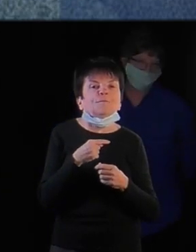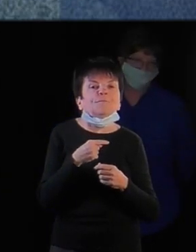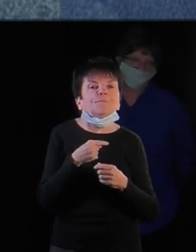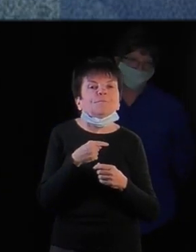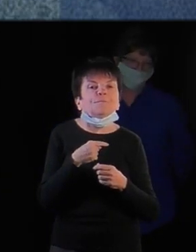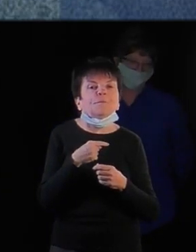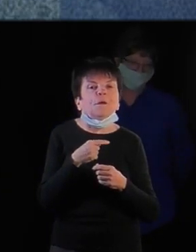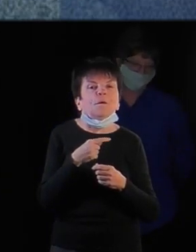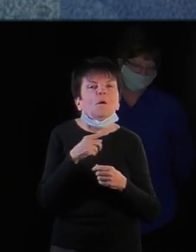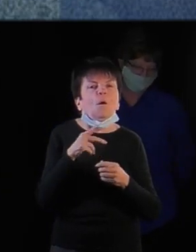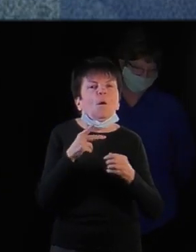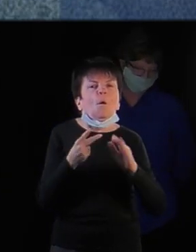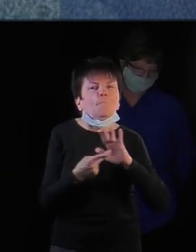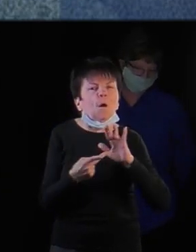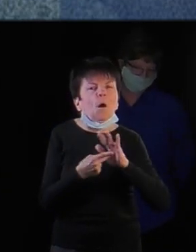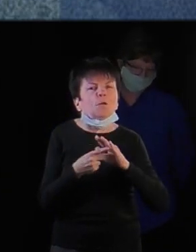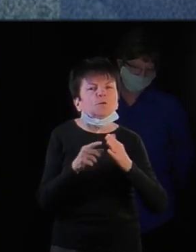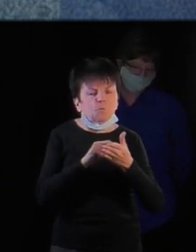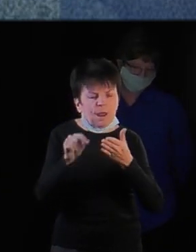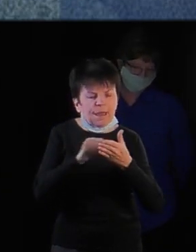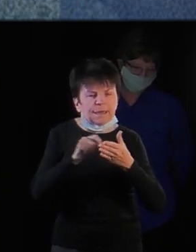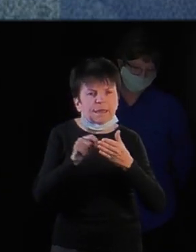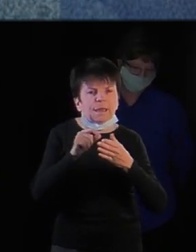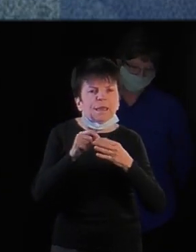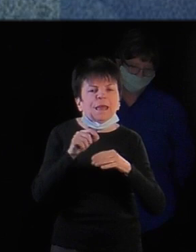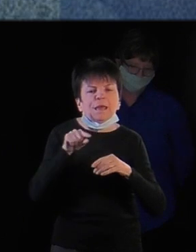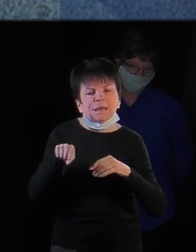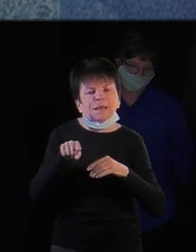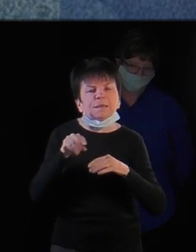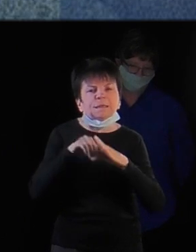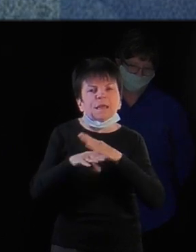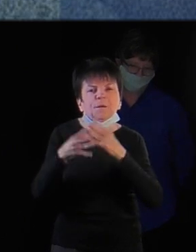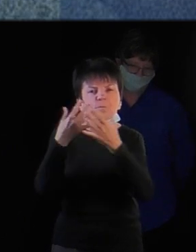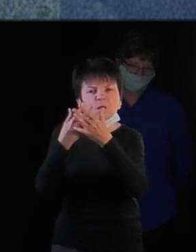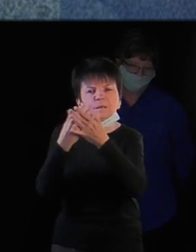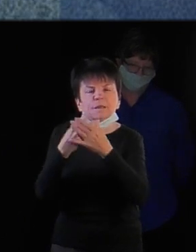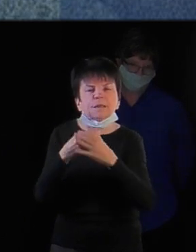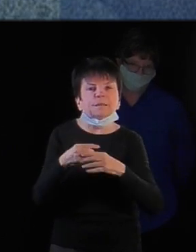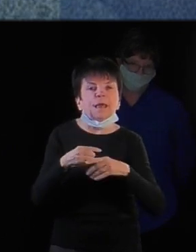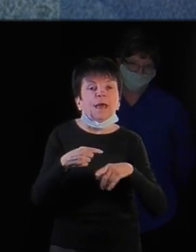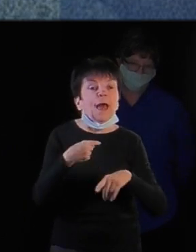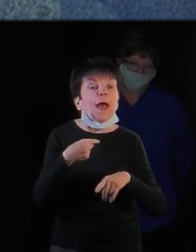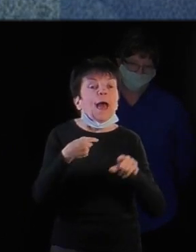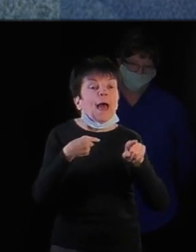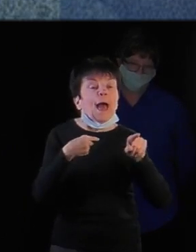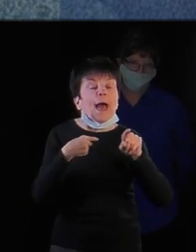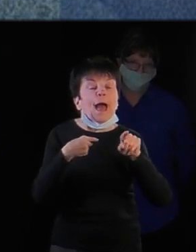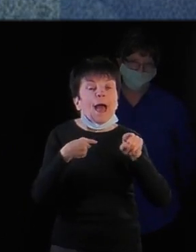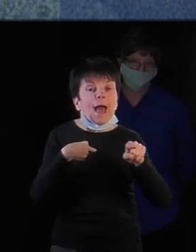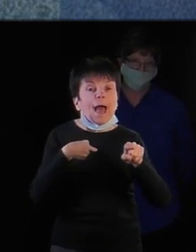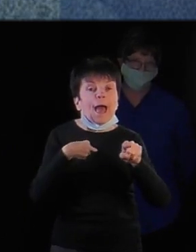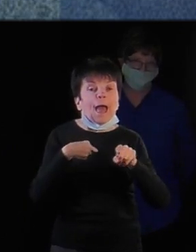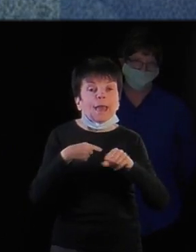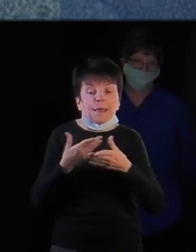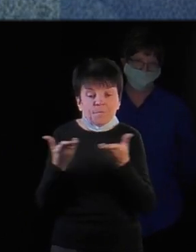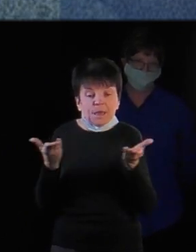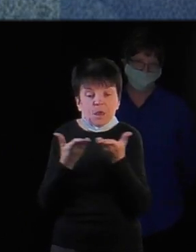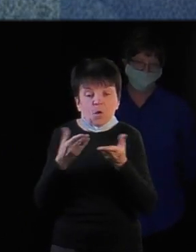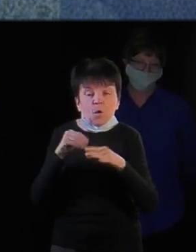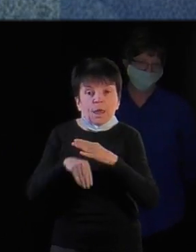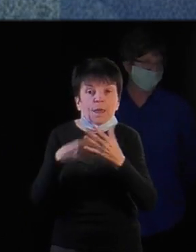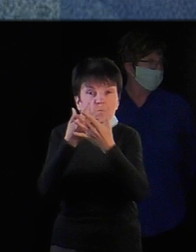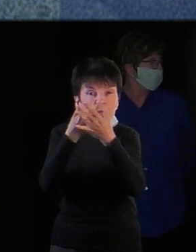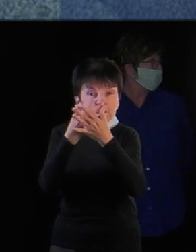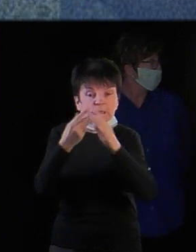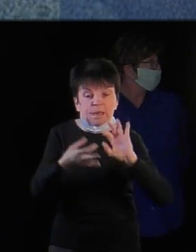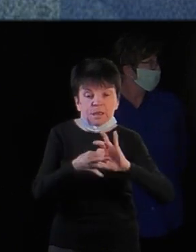in prison, writing this letter to the church in Philippi, I am put here, referencing in prison, in